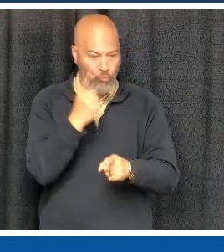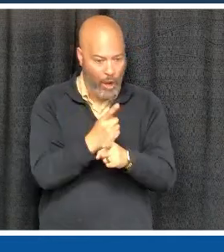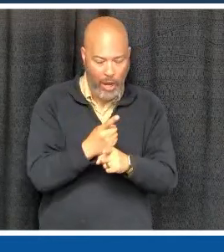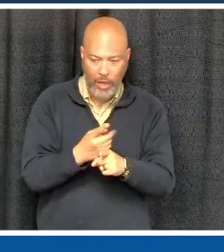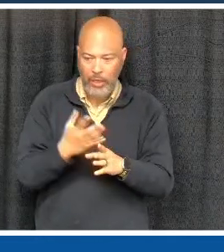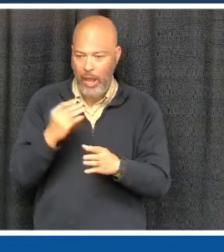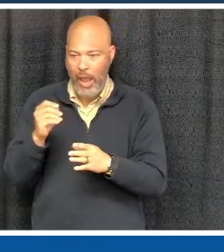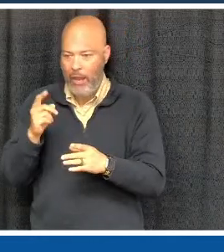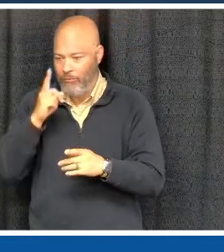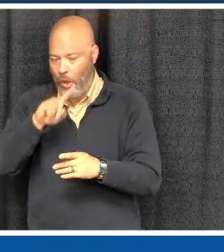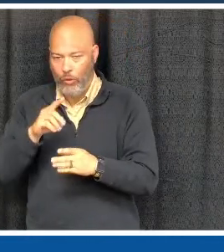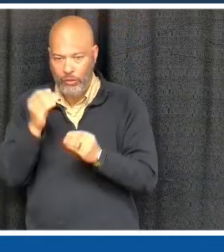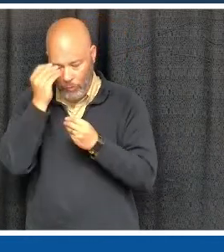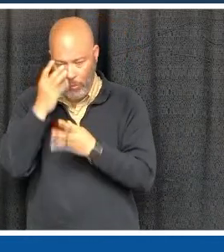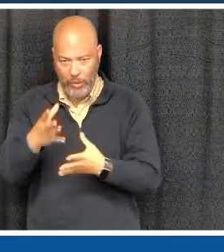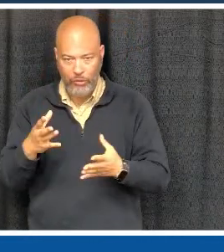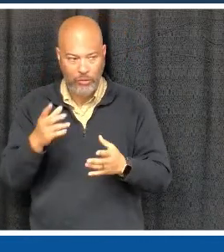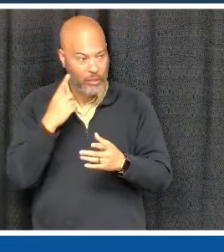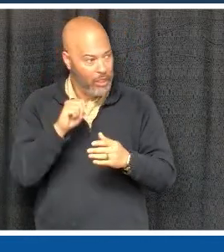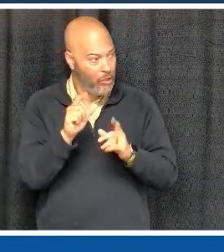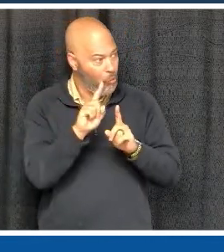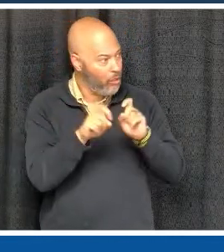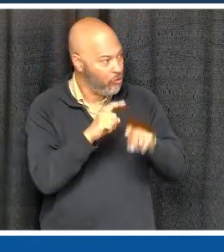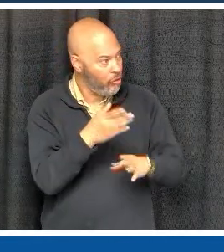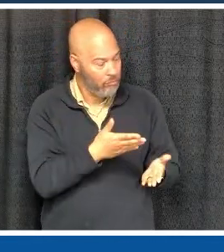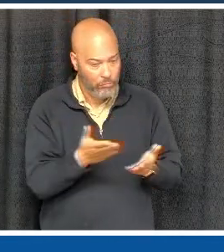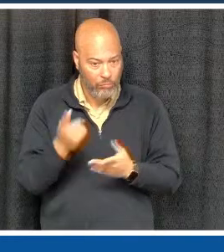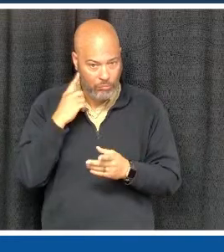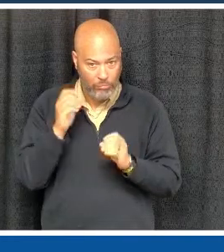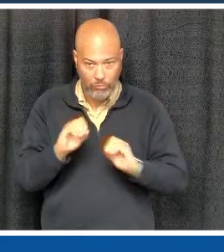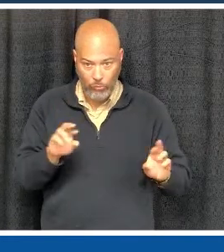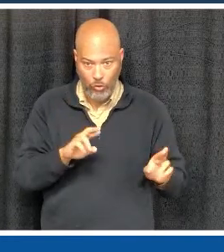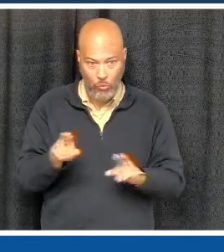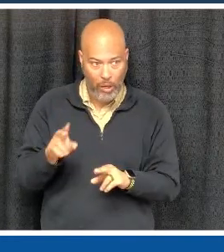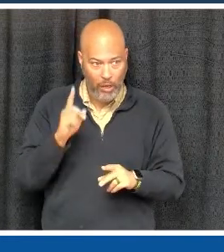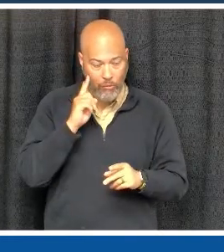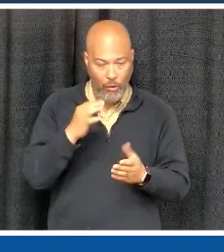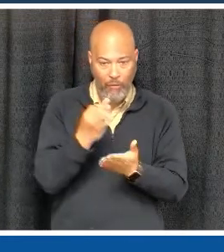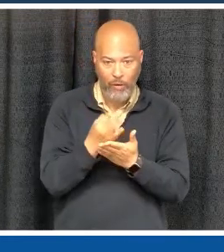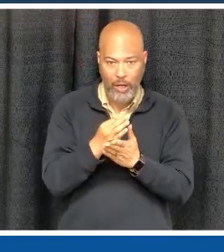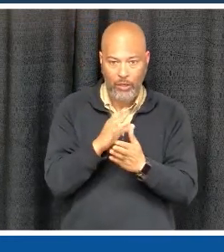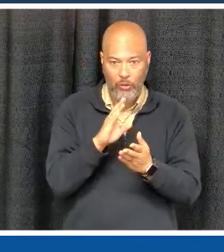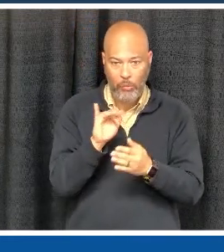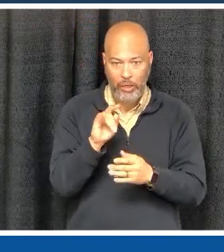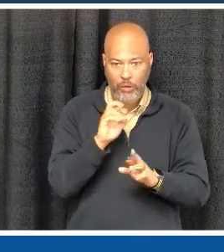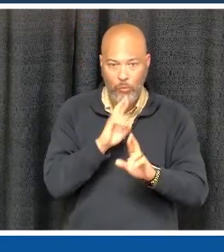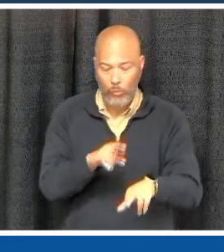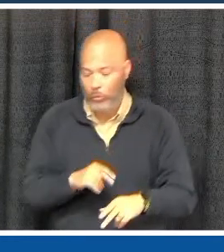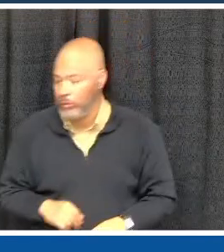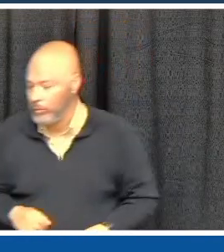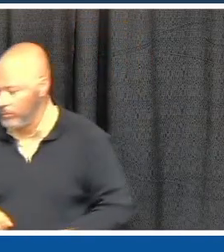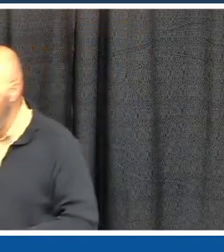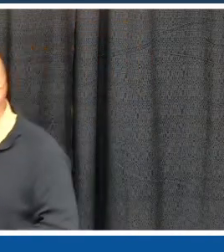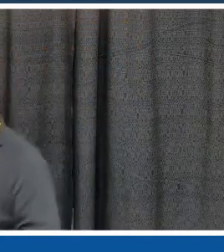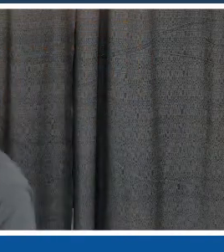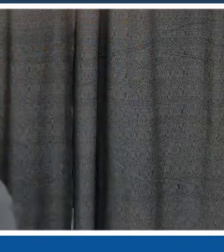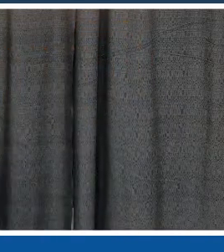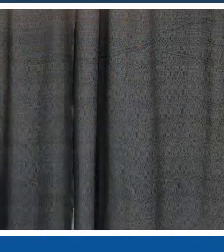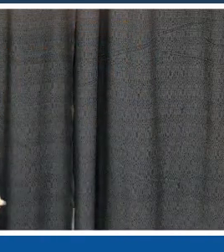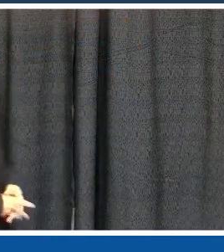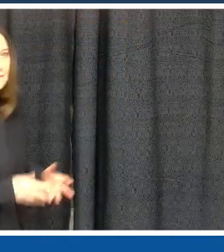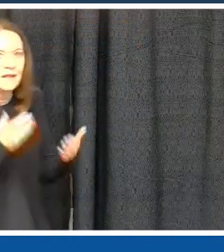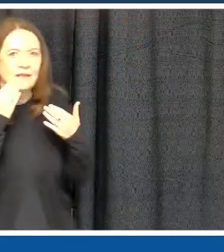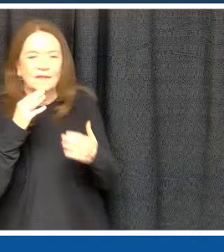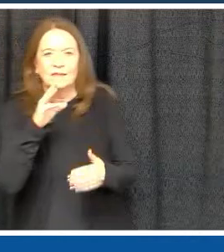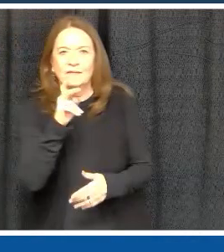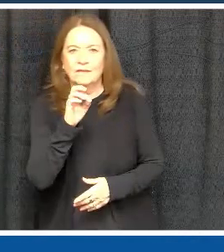Any other questions regarding the consent agenda? Seeing none, we're ready for the Finance Committee report. Chairperson Streetman, you're recognized. Thank you,